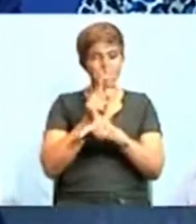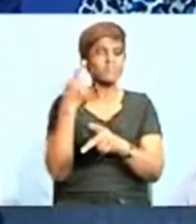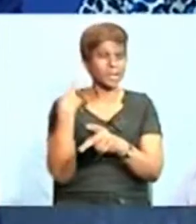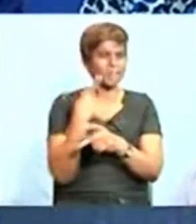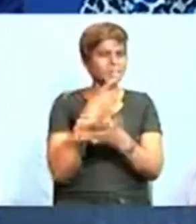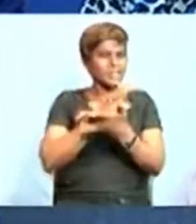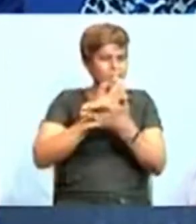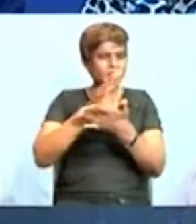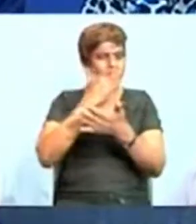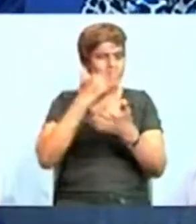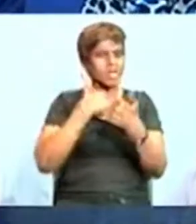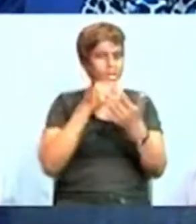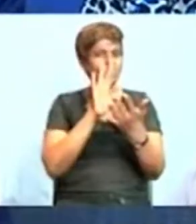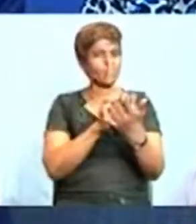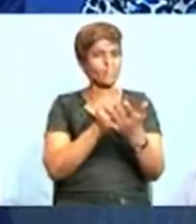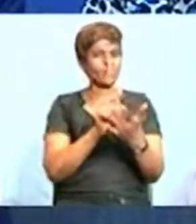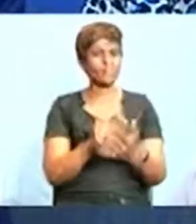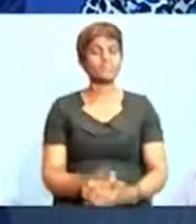clean.